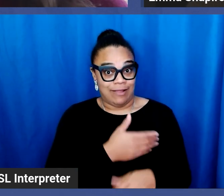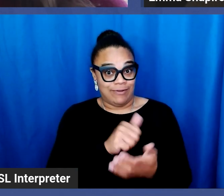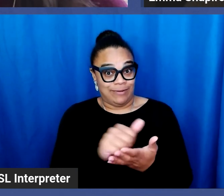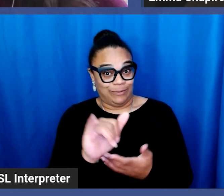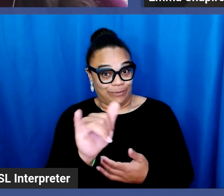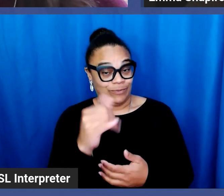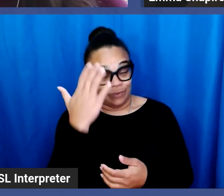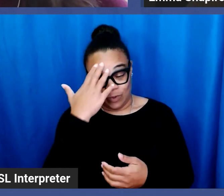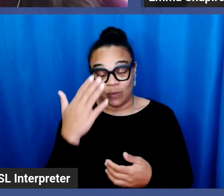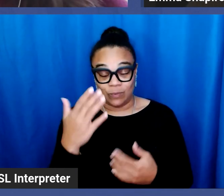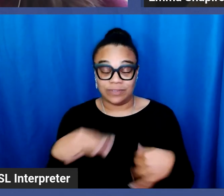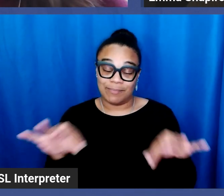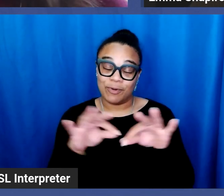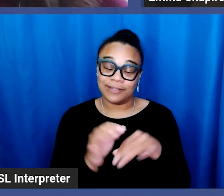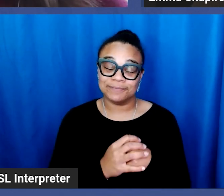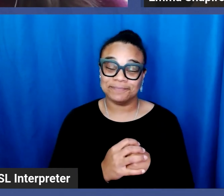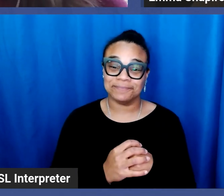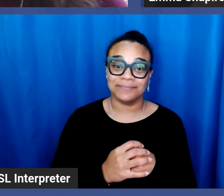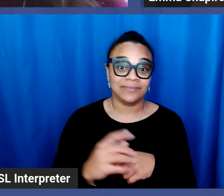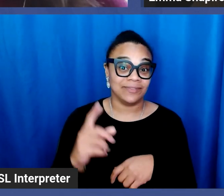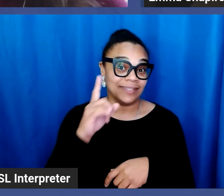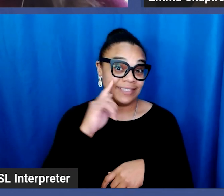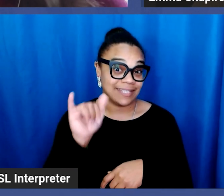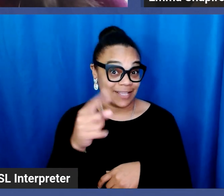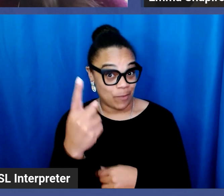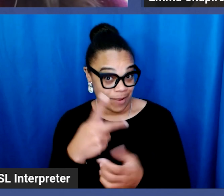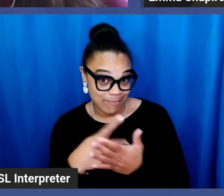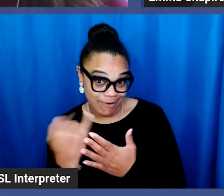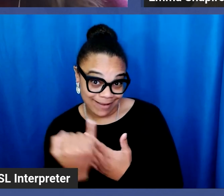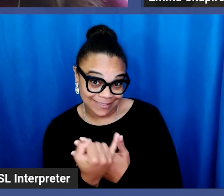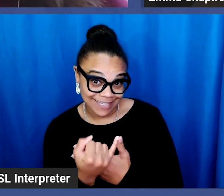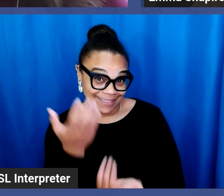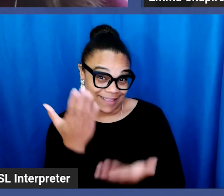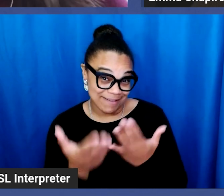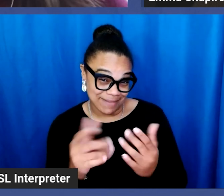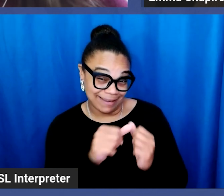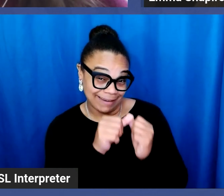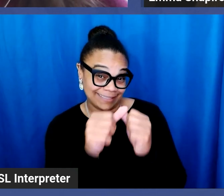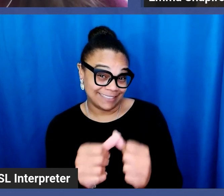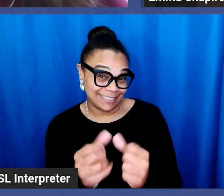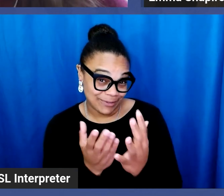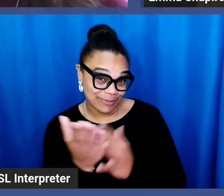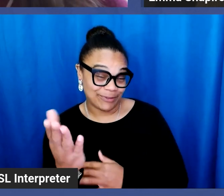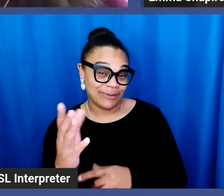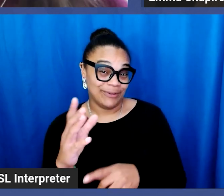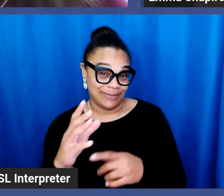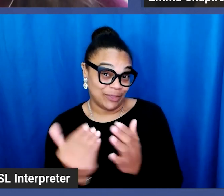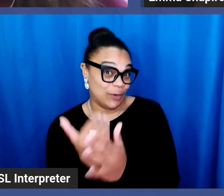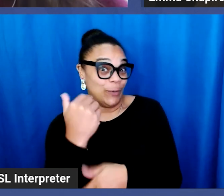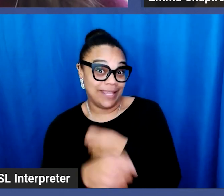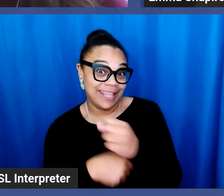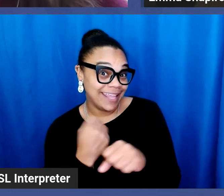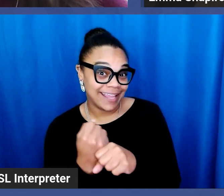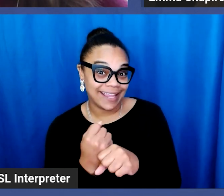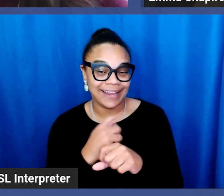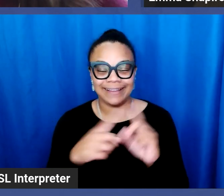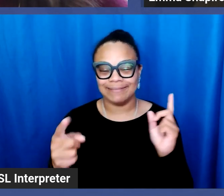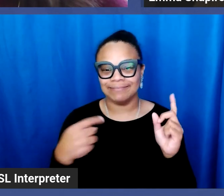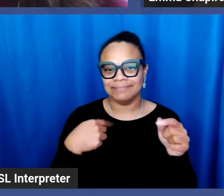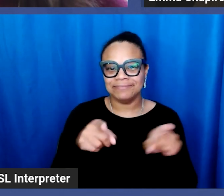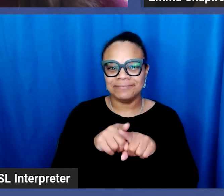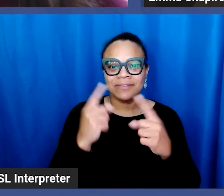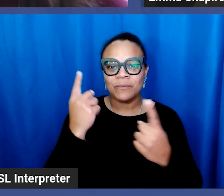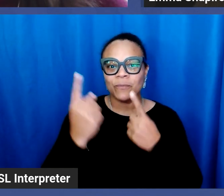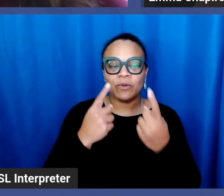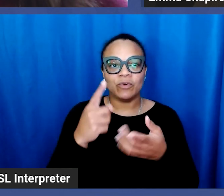how important that is. And so that sounds like one project that might stretch into the new year. But I'm also wondering, you know, what are